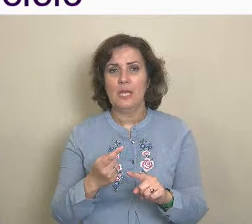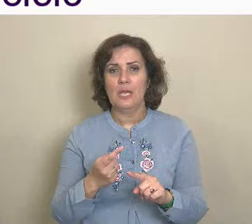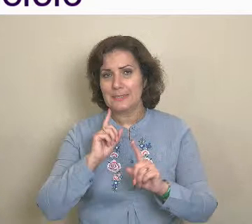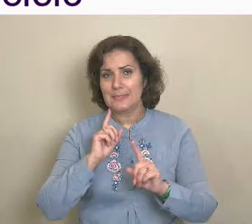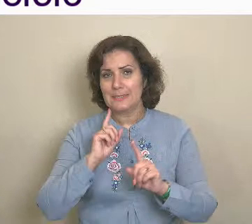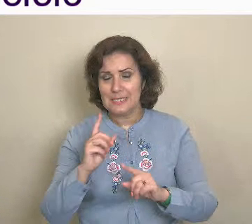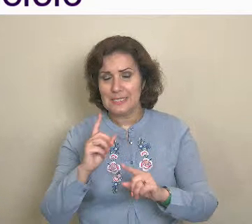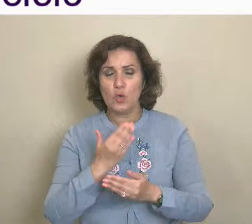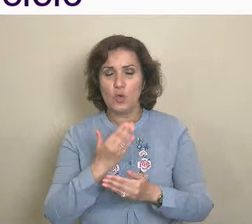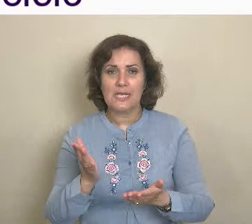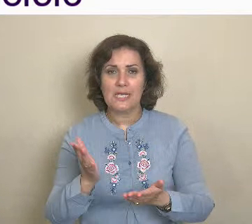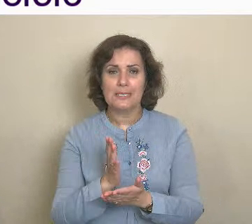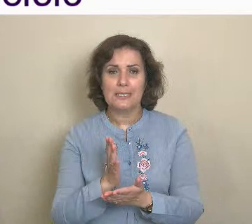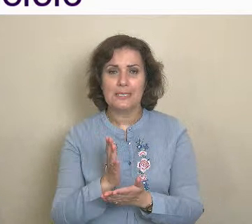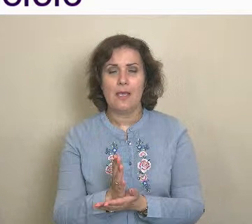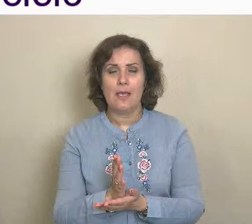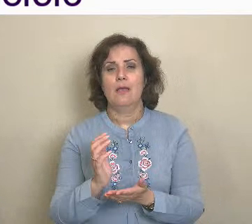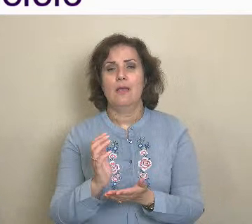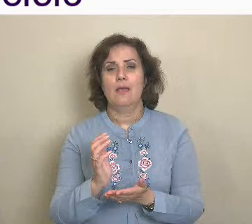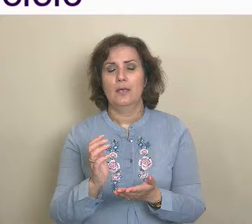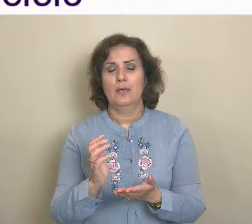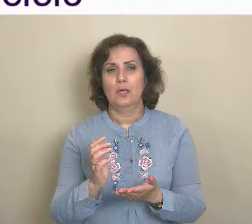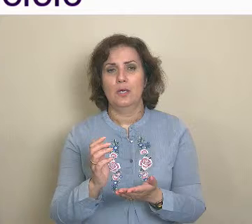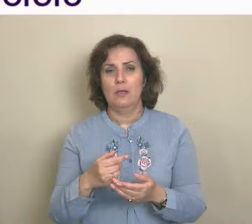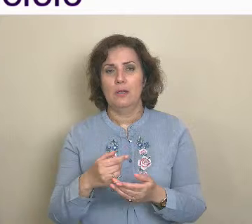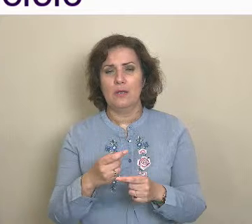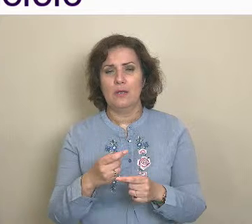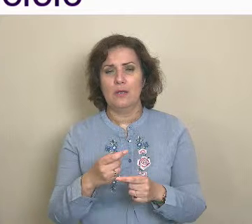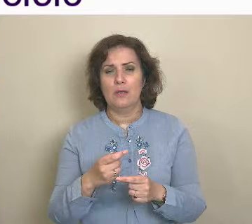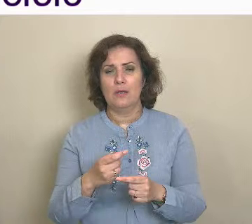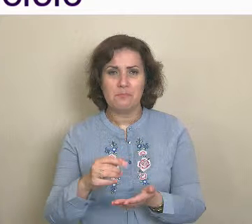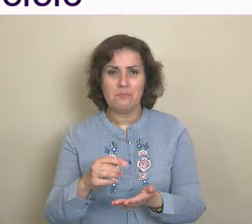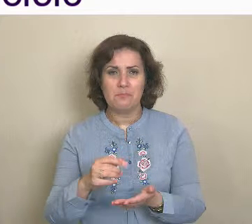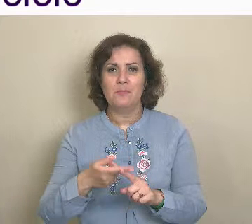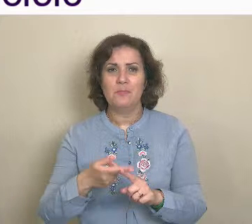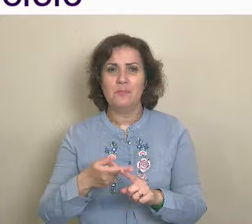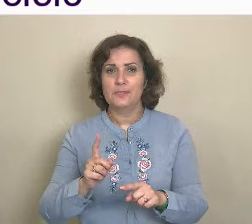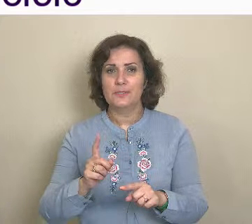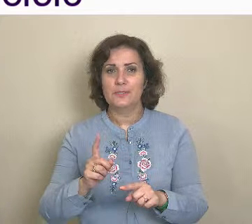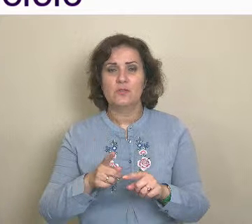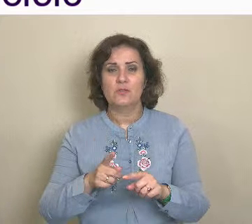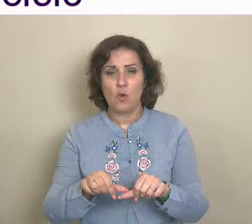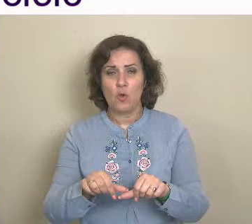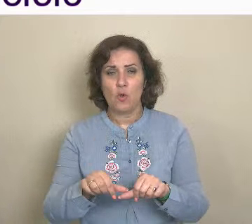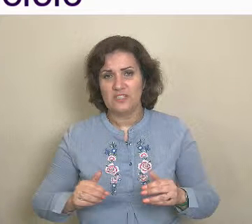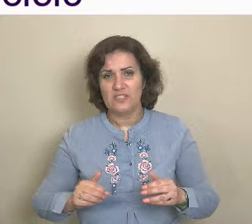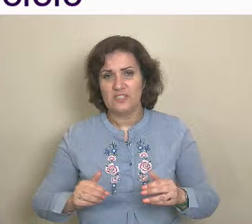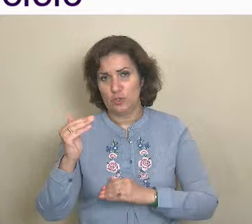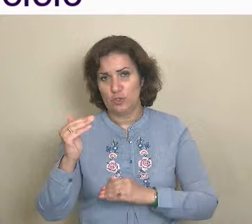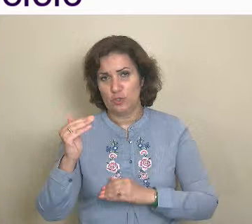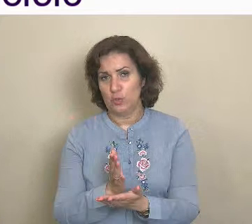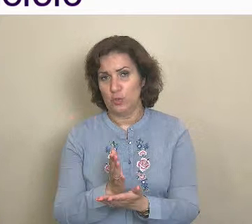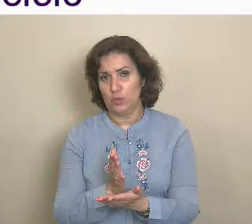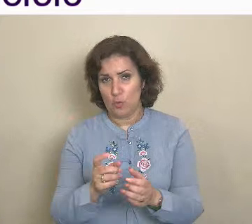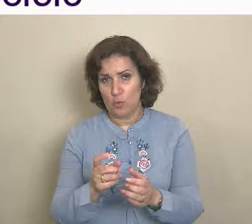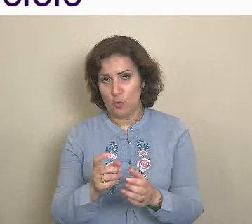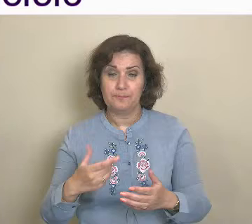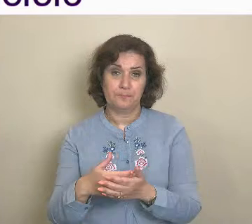substance under discussion is within the mandate of